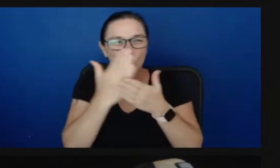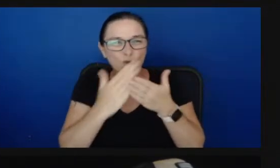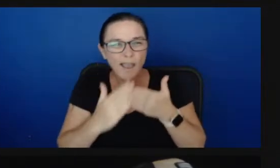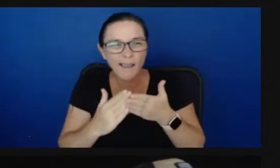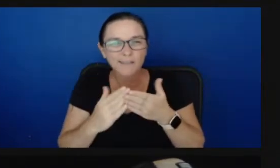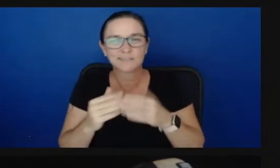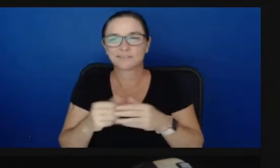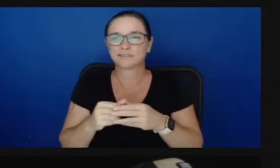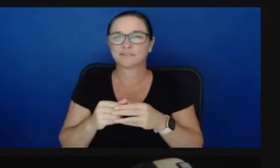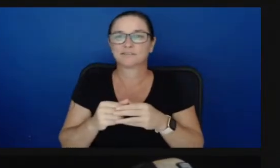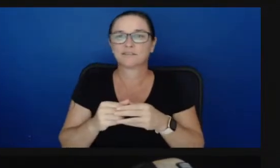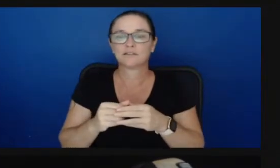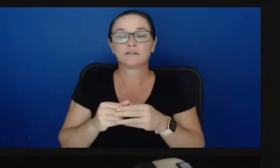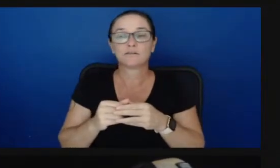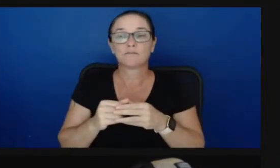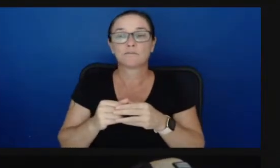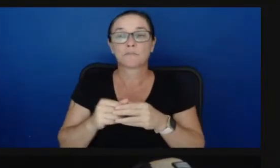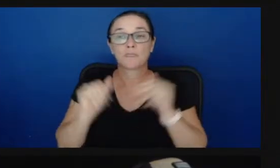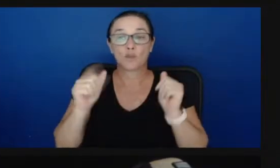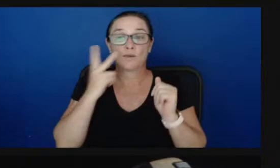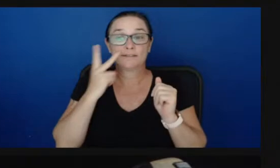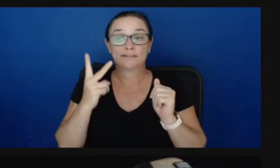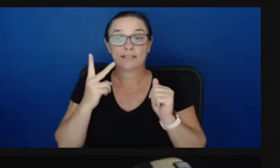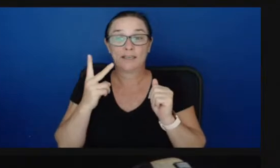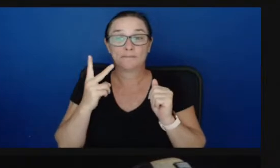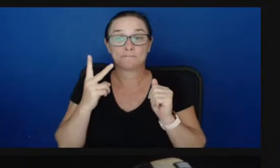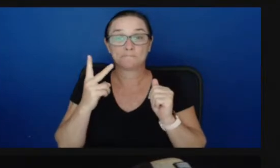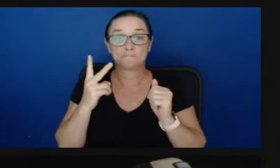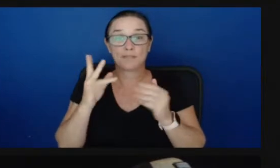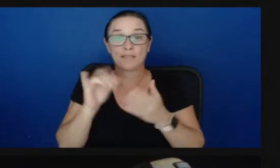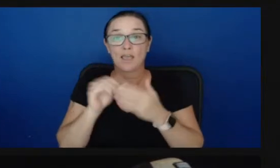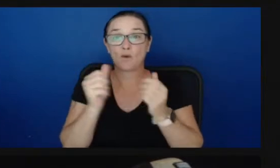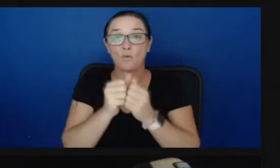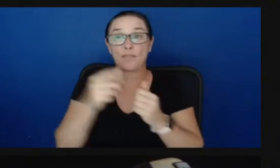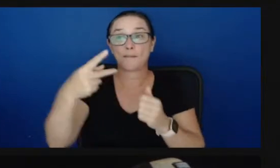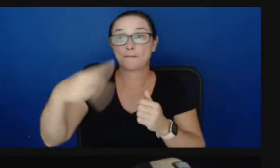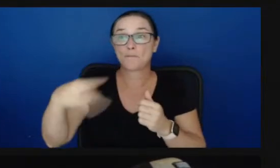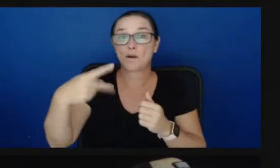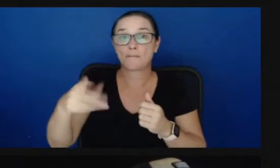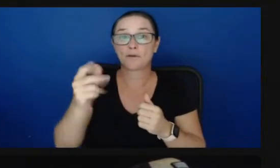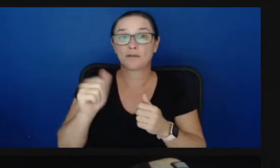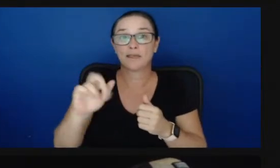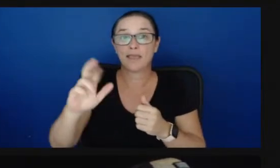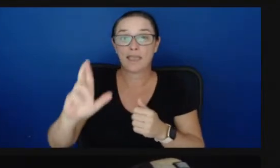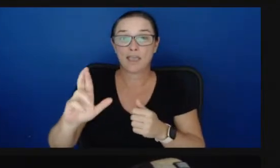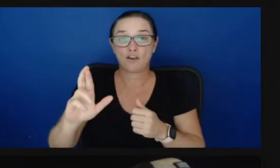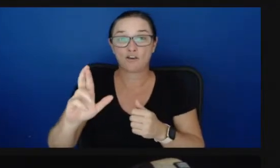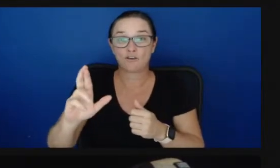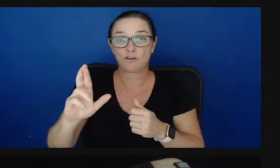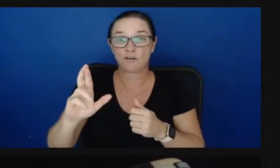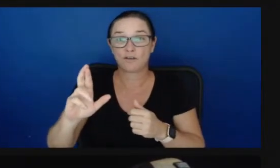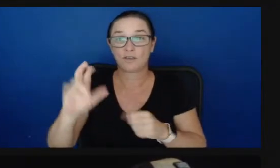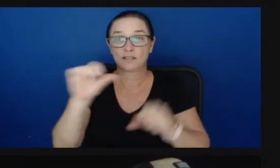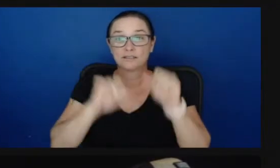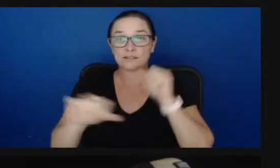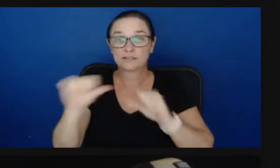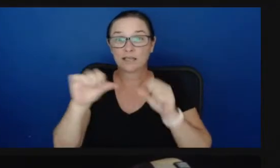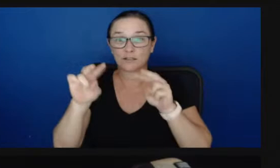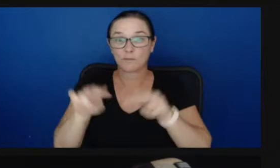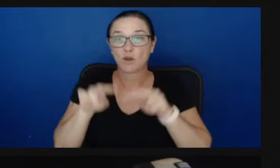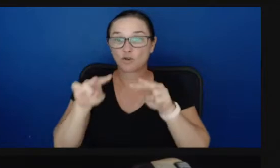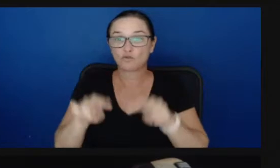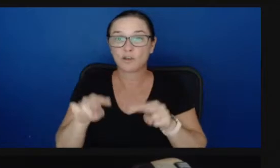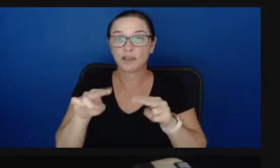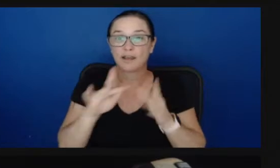conditions across the island. And we can see that by turning to our Purple Air Citizen Science Monitoring Network. And